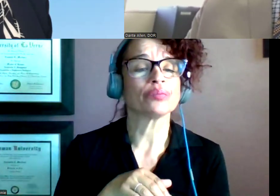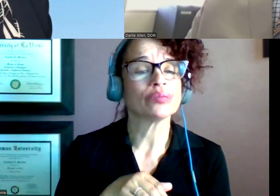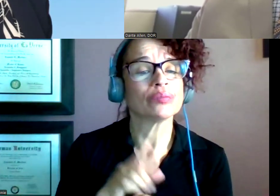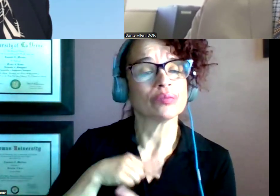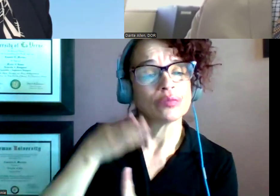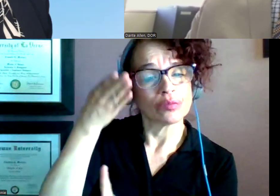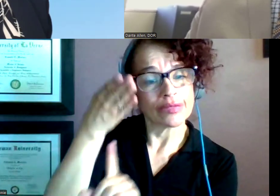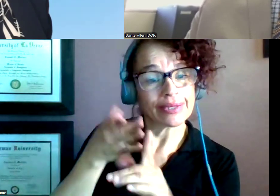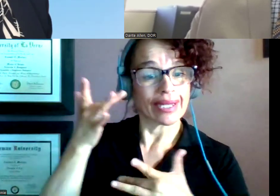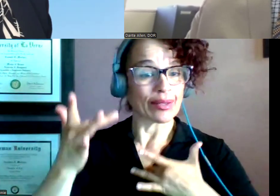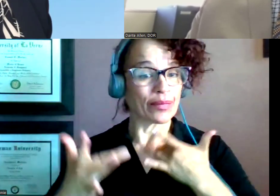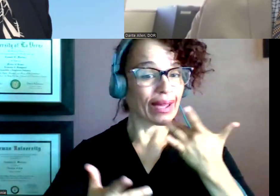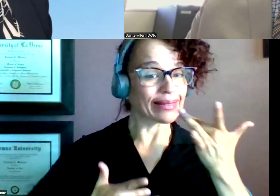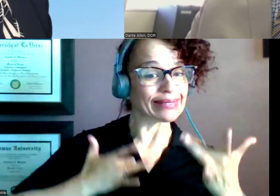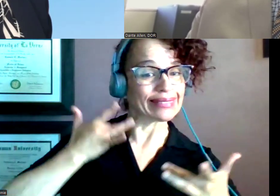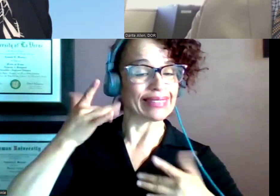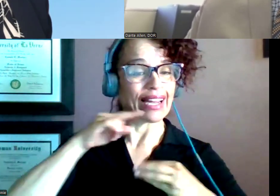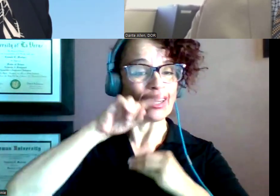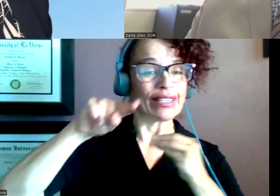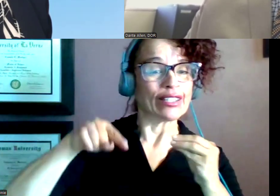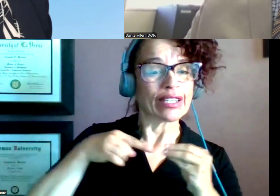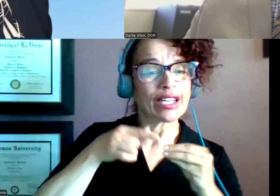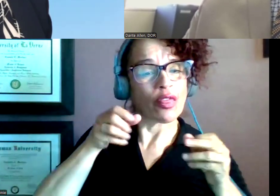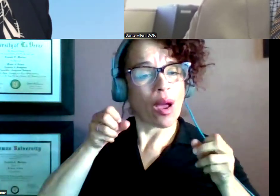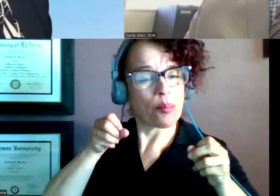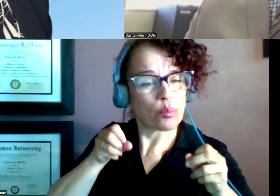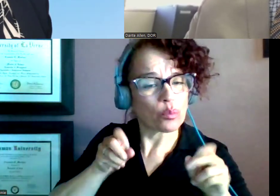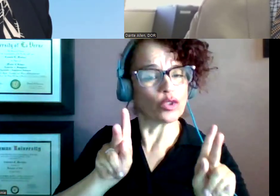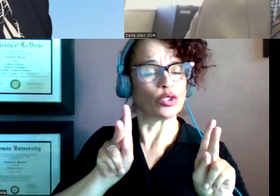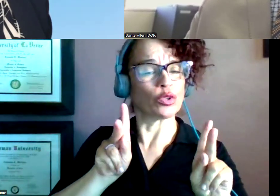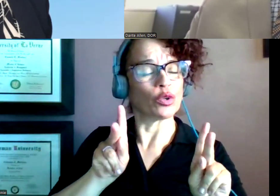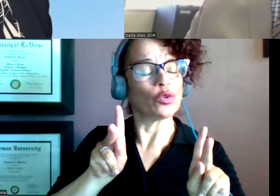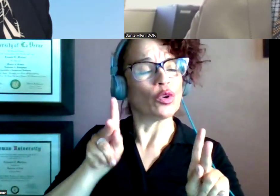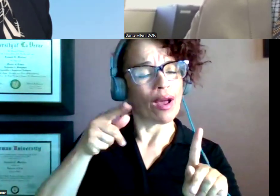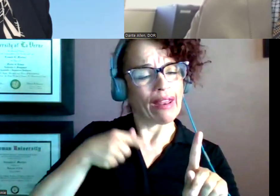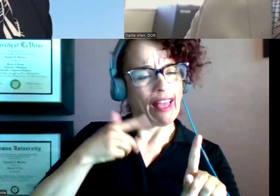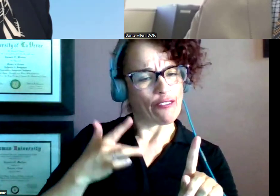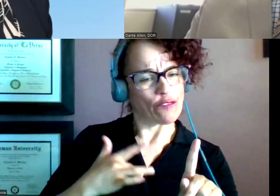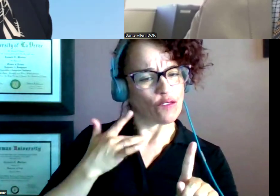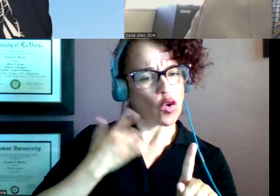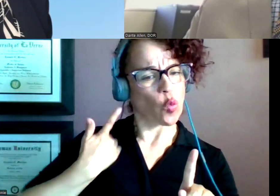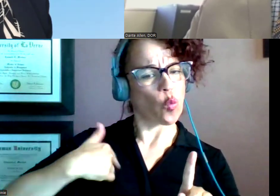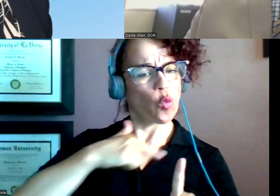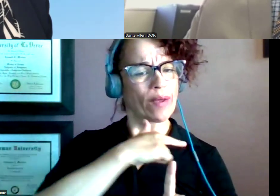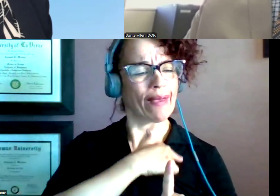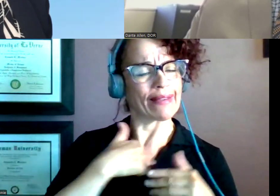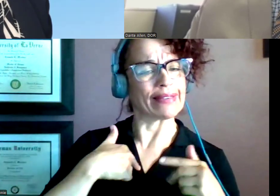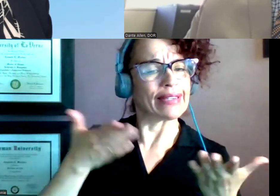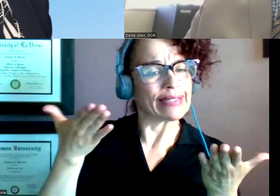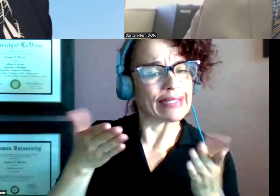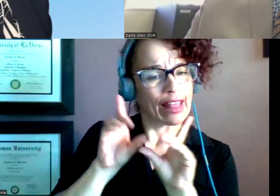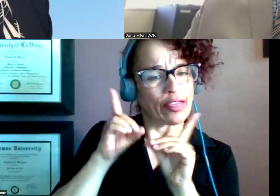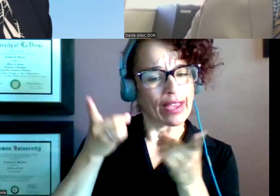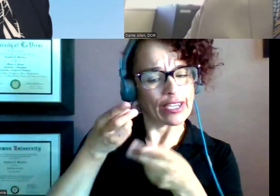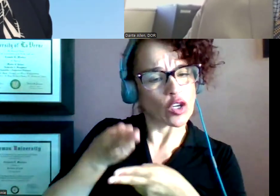I am excited about the opportunity that I feel like we have here in the Department